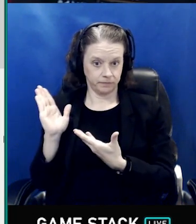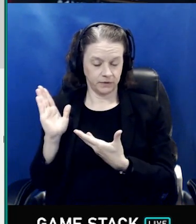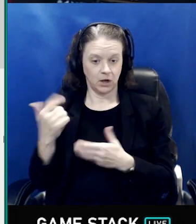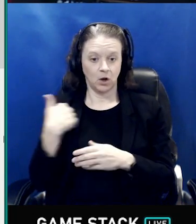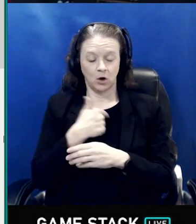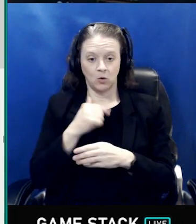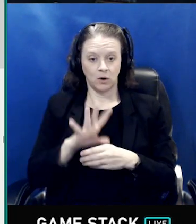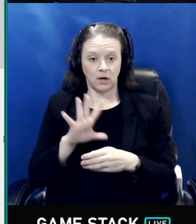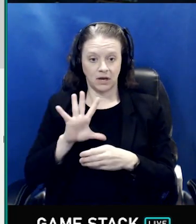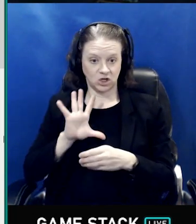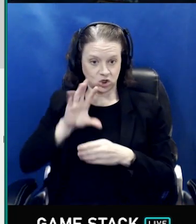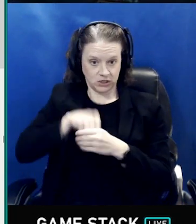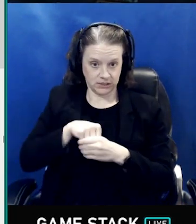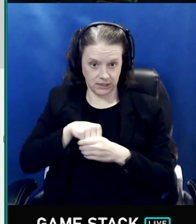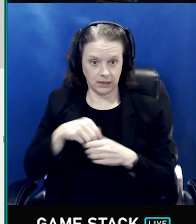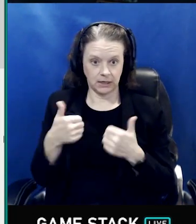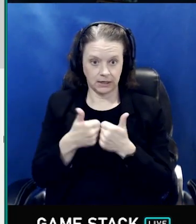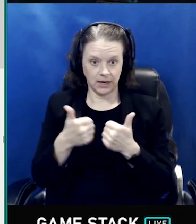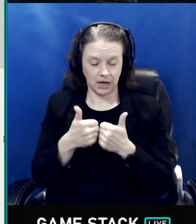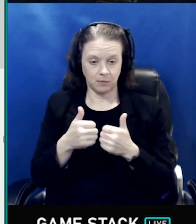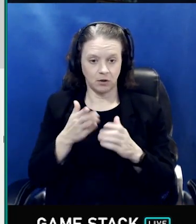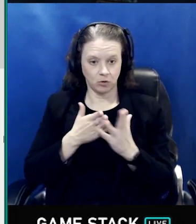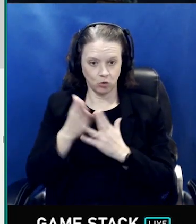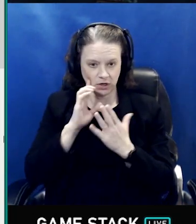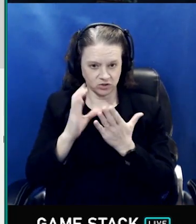also to explore it.